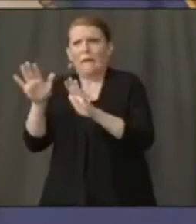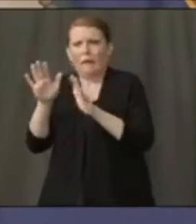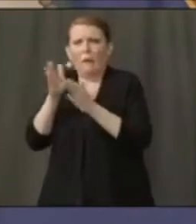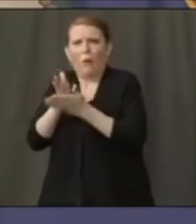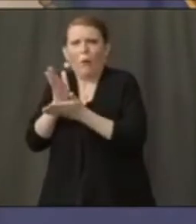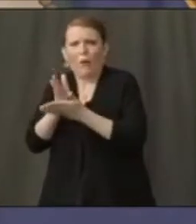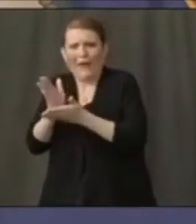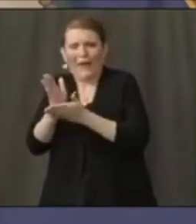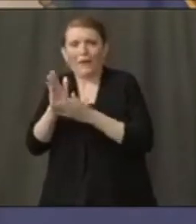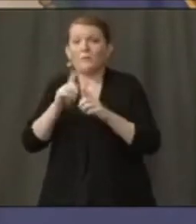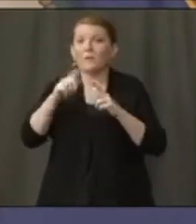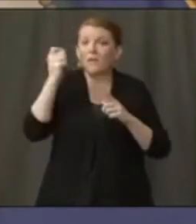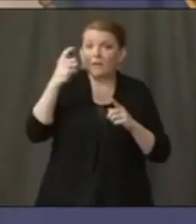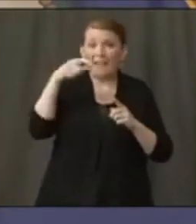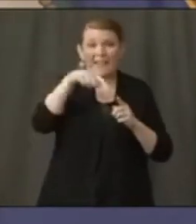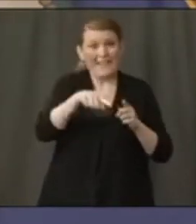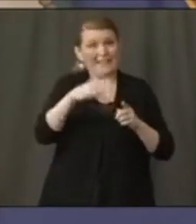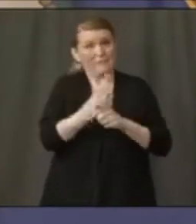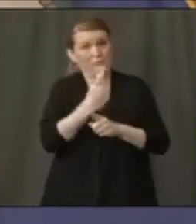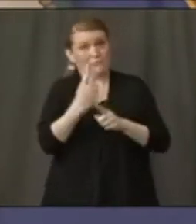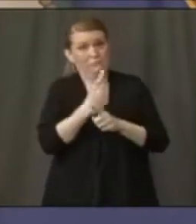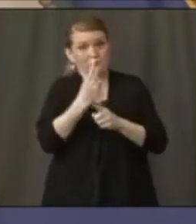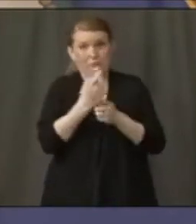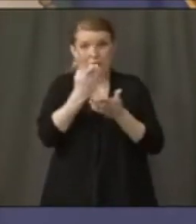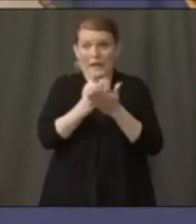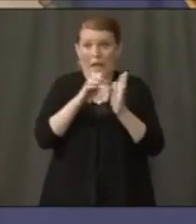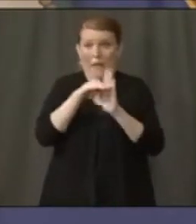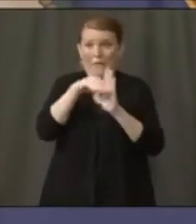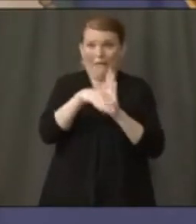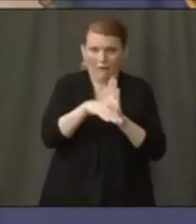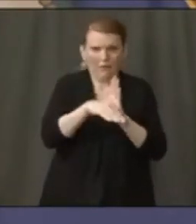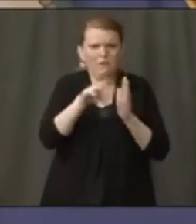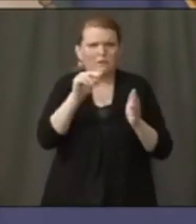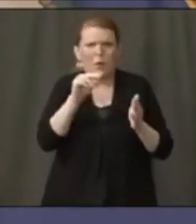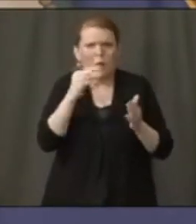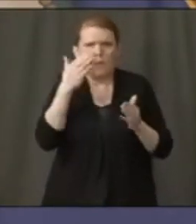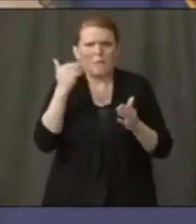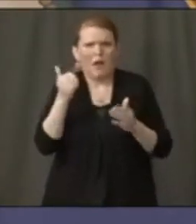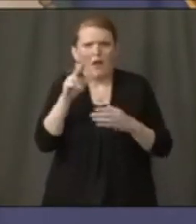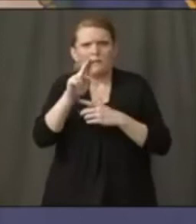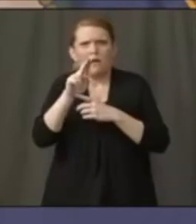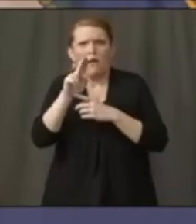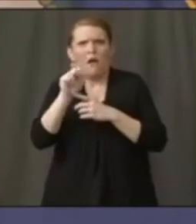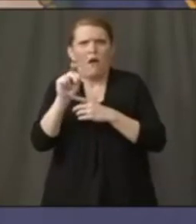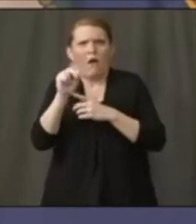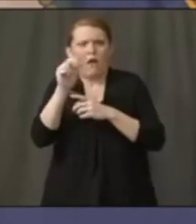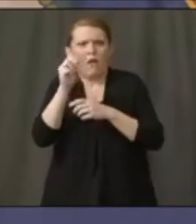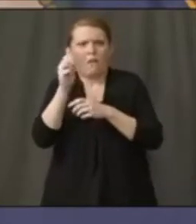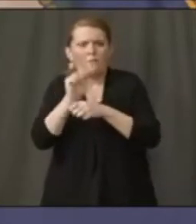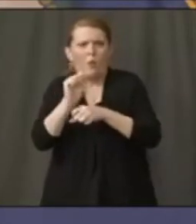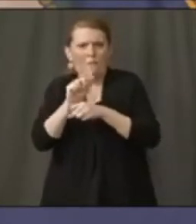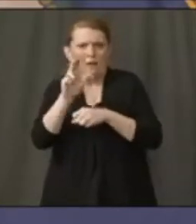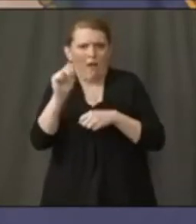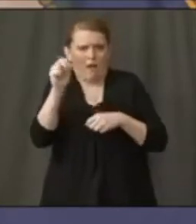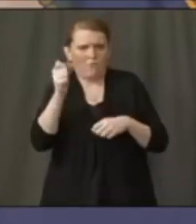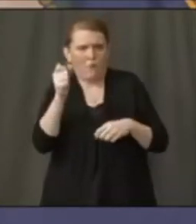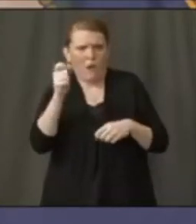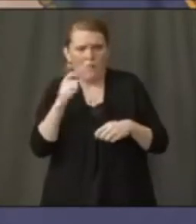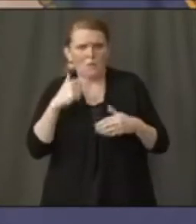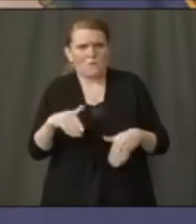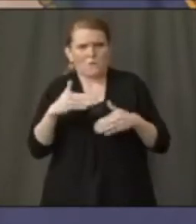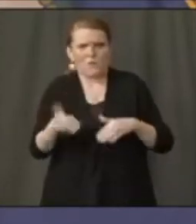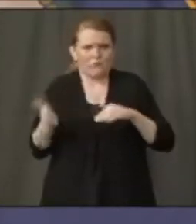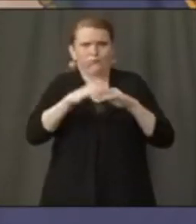20 times compared to a similar period during the last recession. And the fiscal shock on average